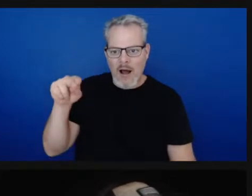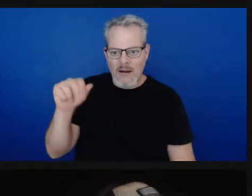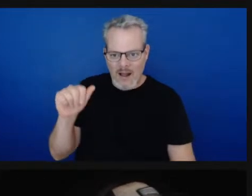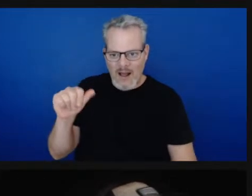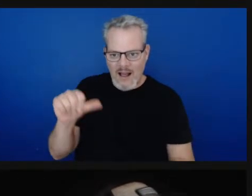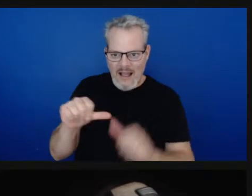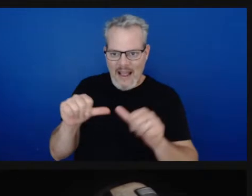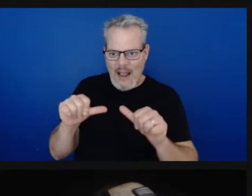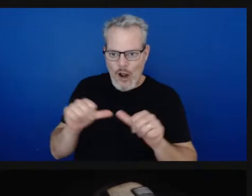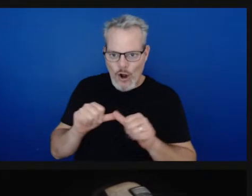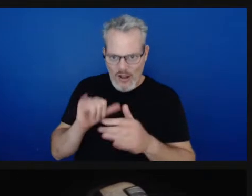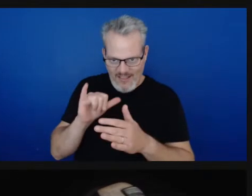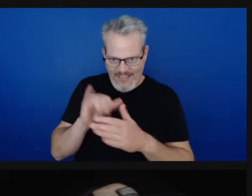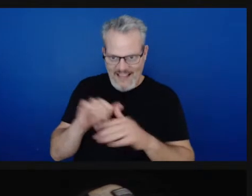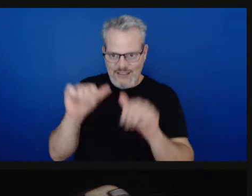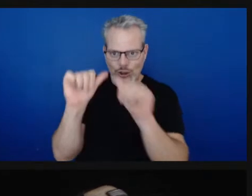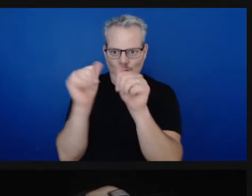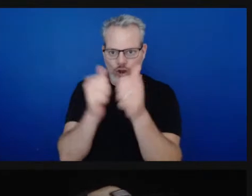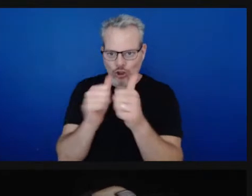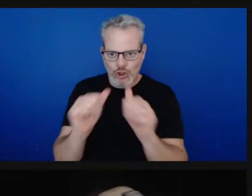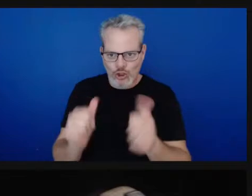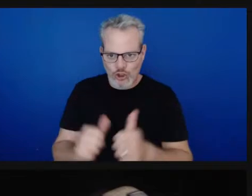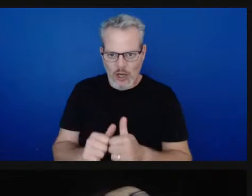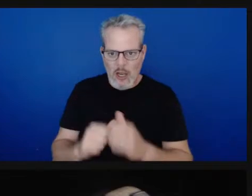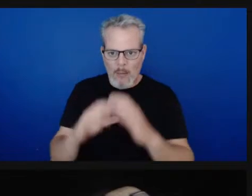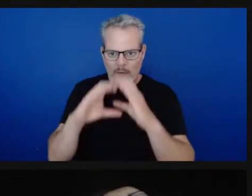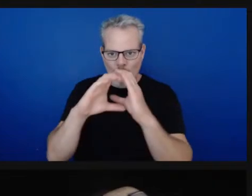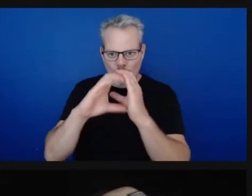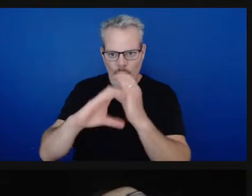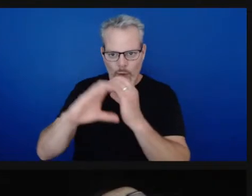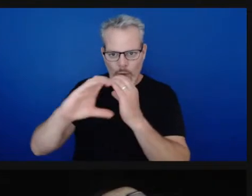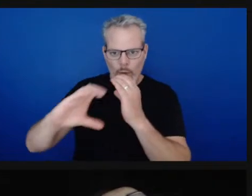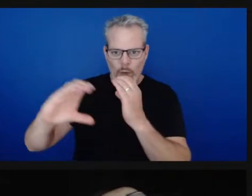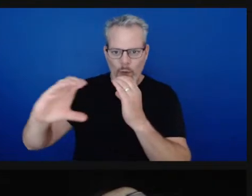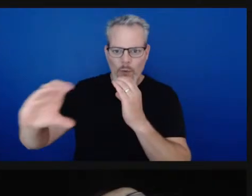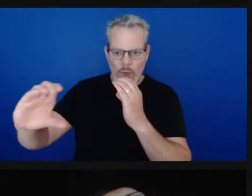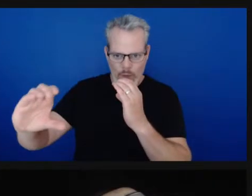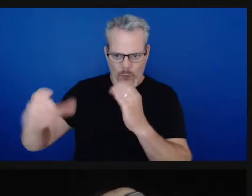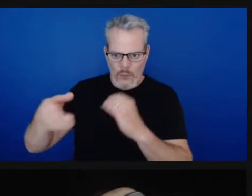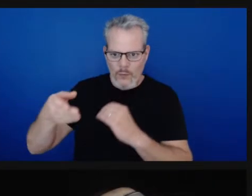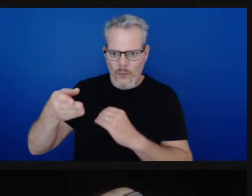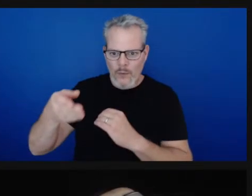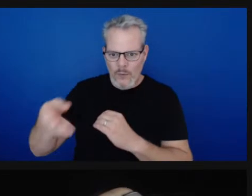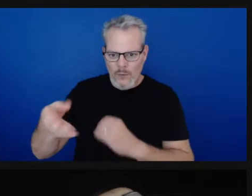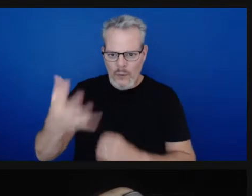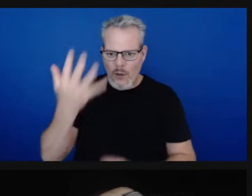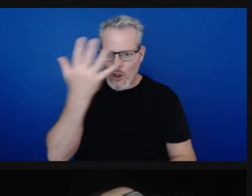shape of a lava tube. Right there. Goes like that.